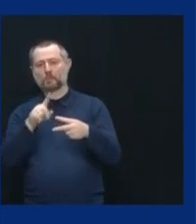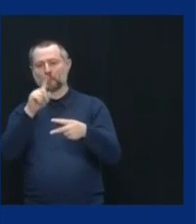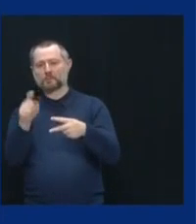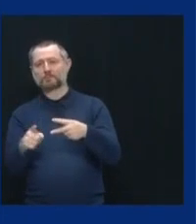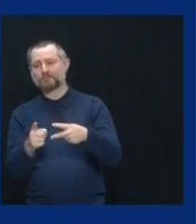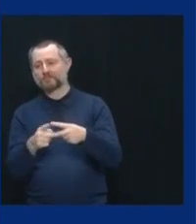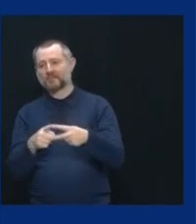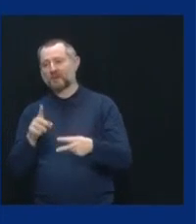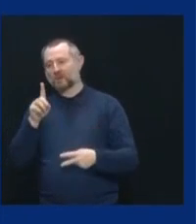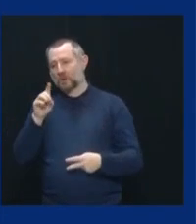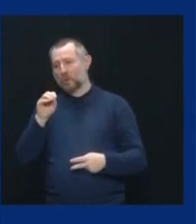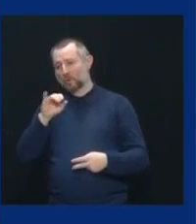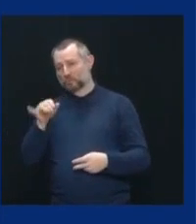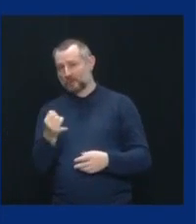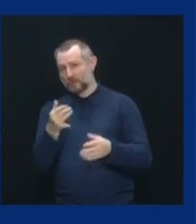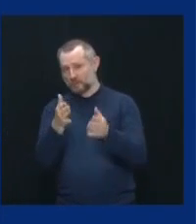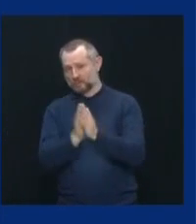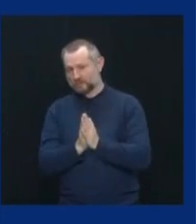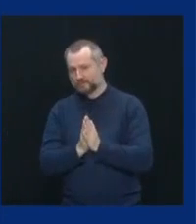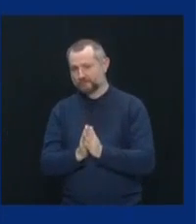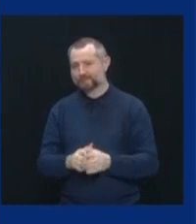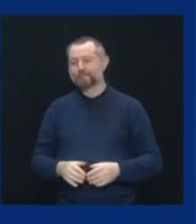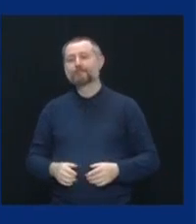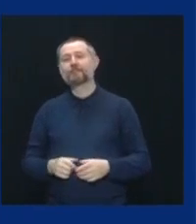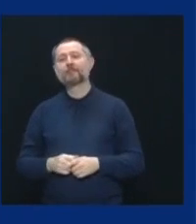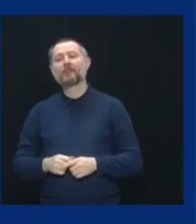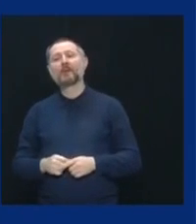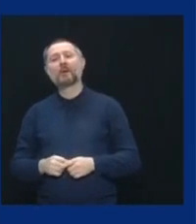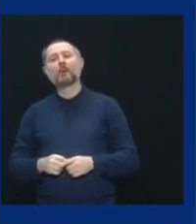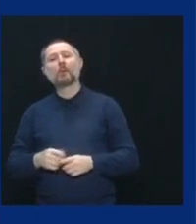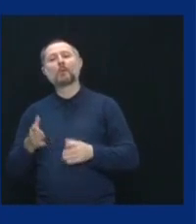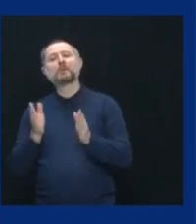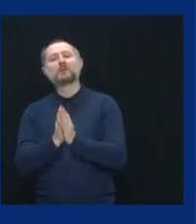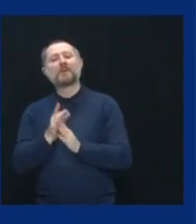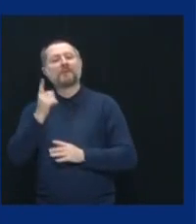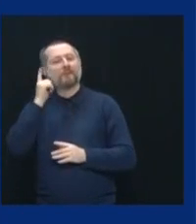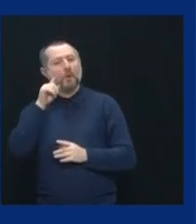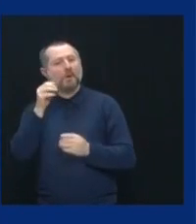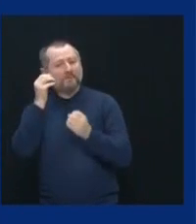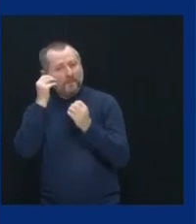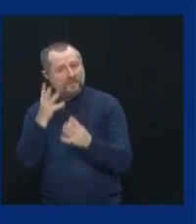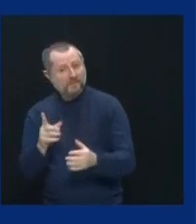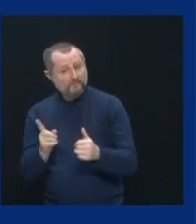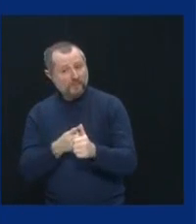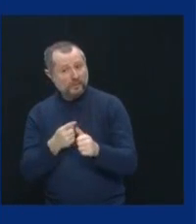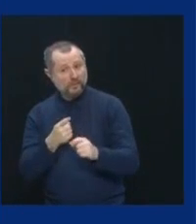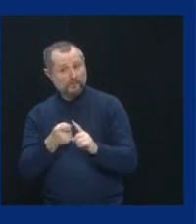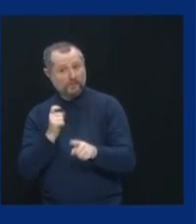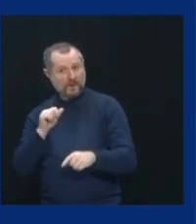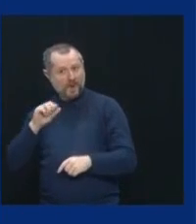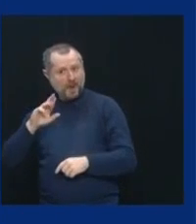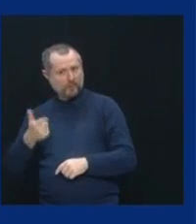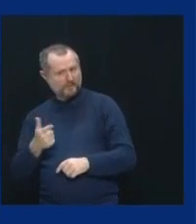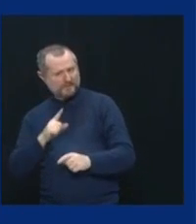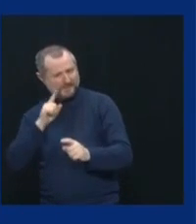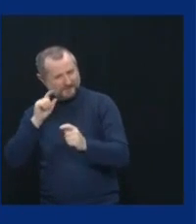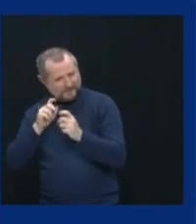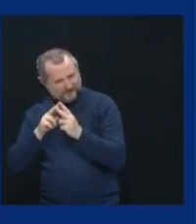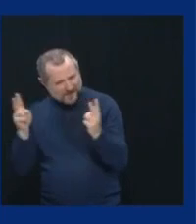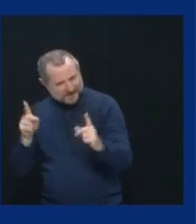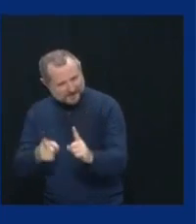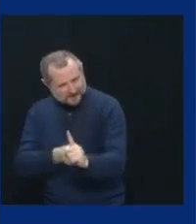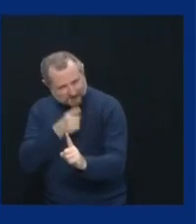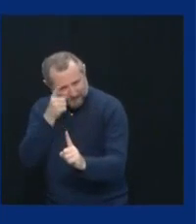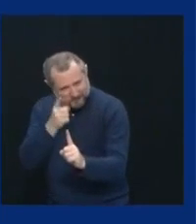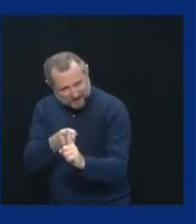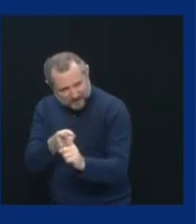DOJ request. It was not initially a probe, it was a request for information, but the initial one from August was a very narrow scope, only asking